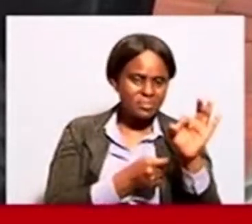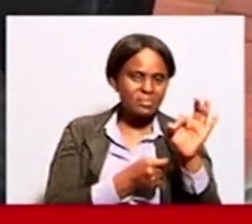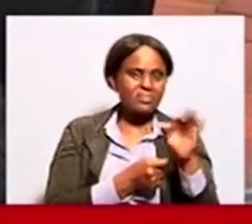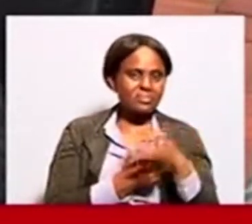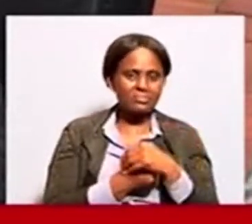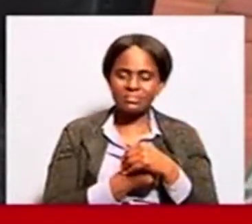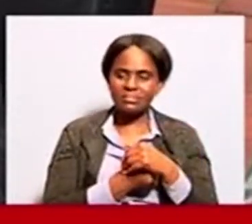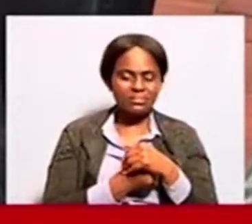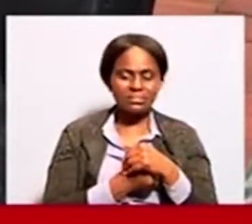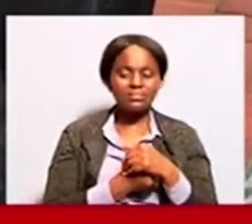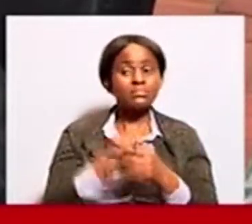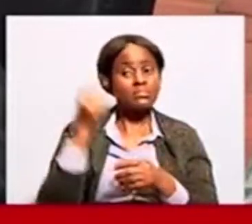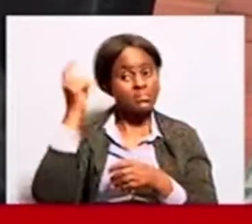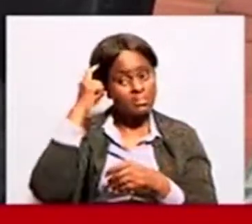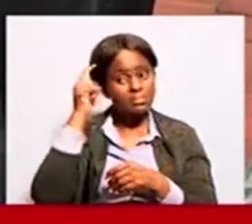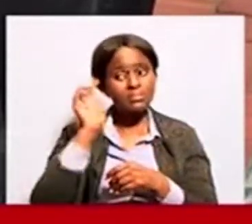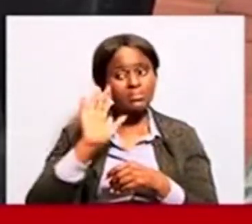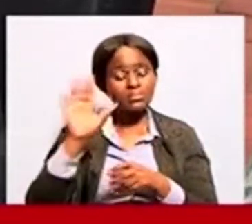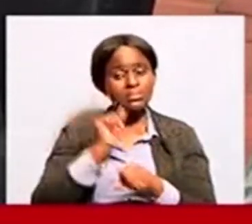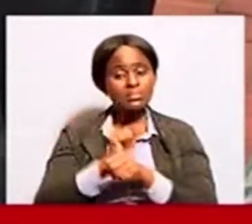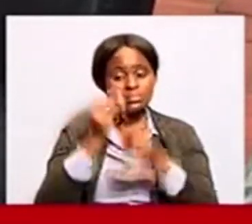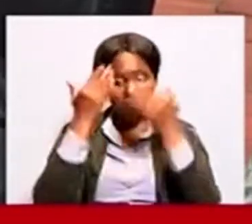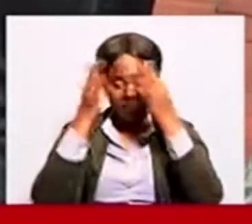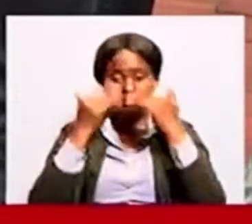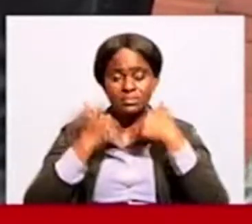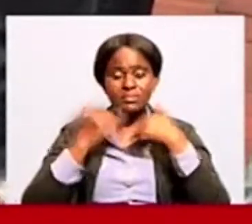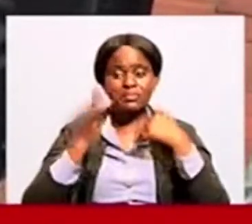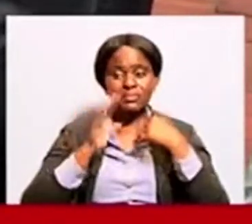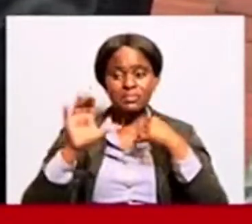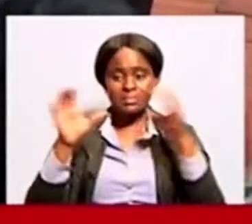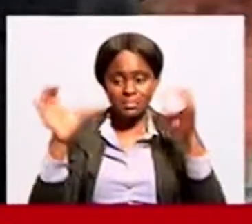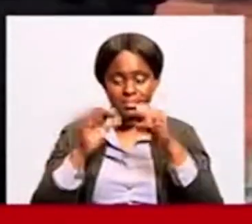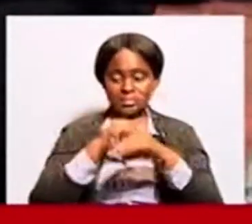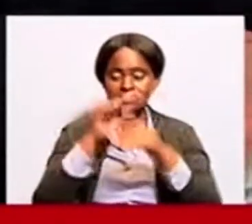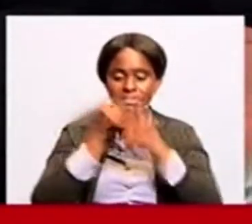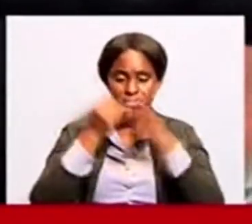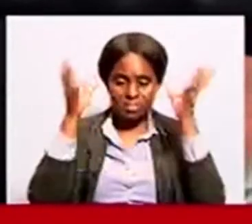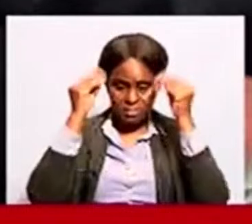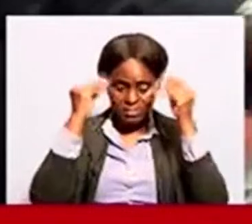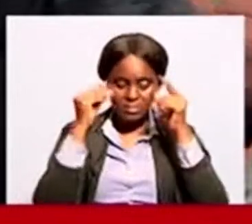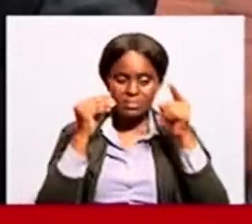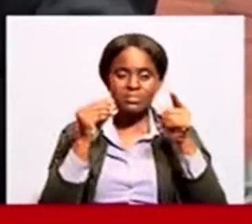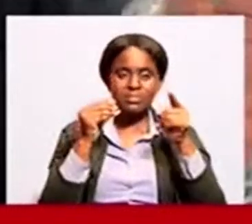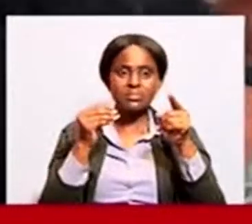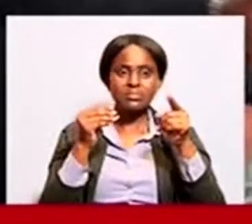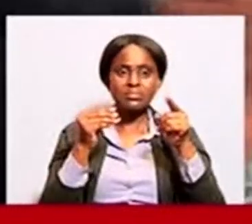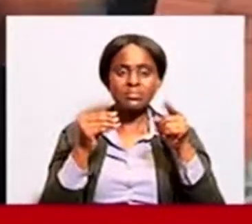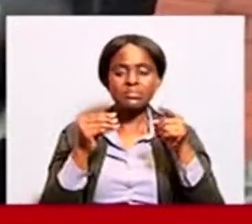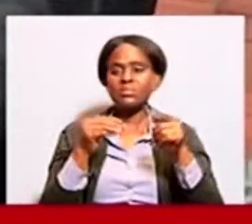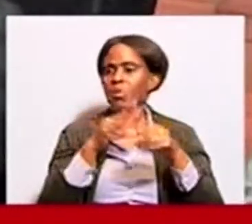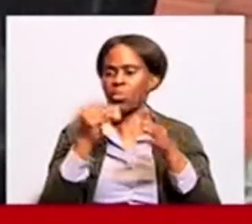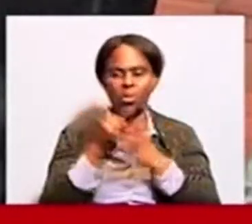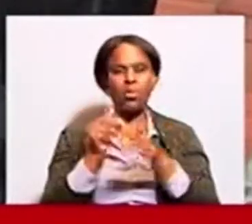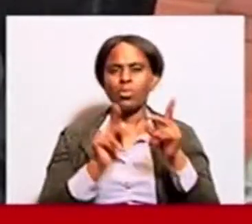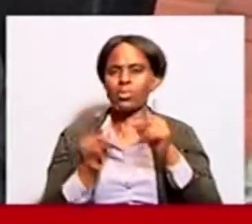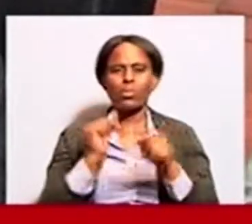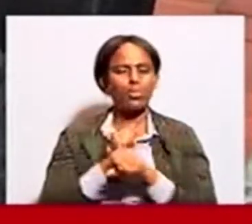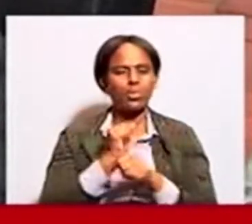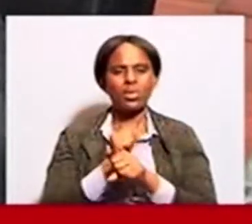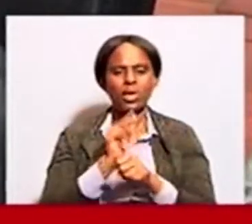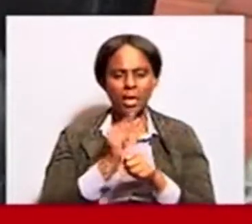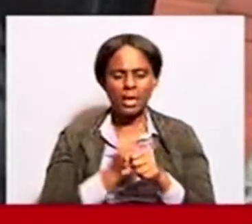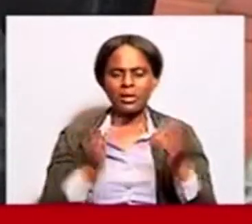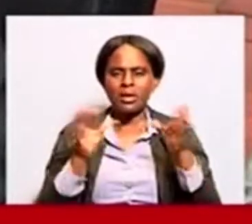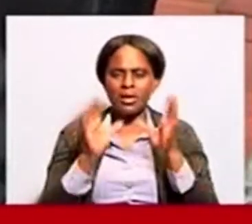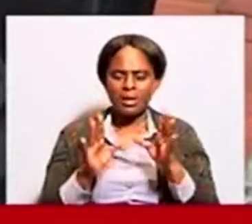So mind what you are doing. We are aware. This committee is well vested. This one is the local government, everyone. We are